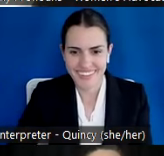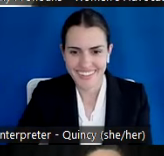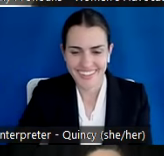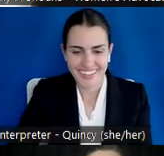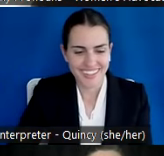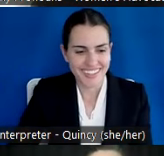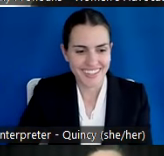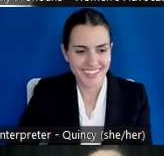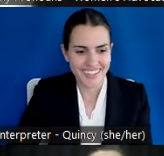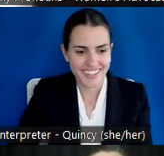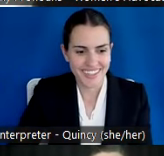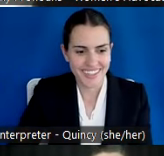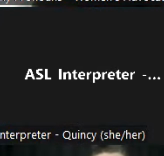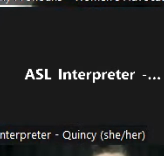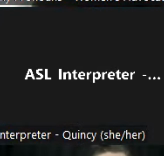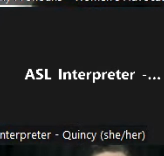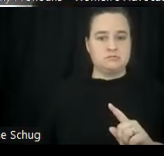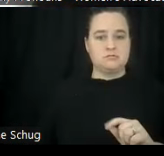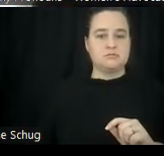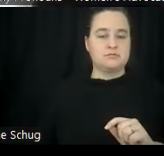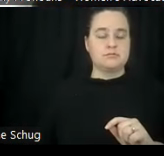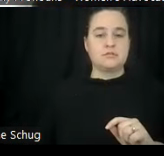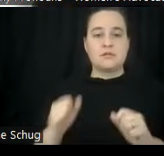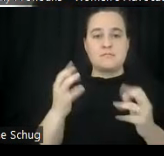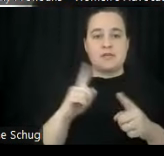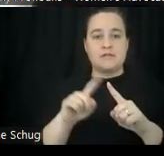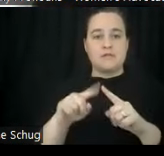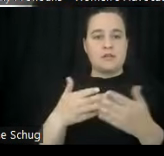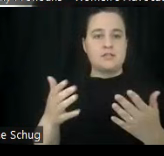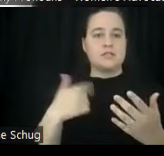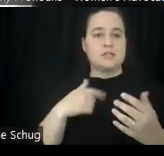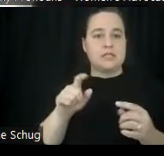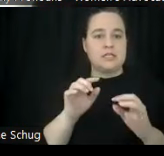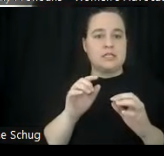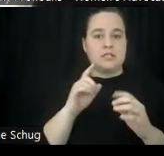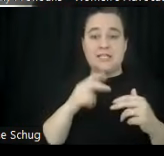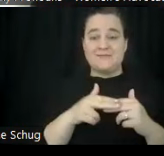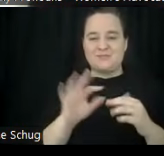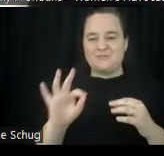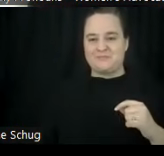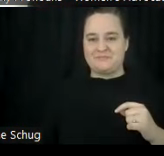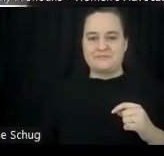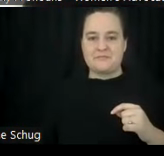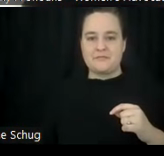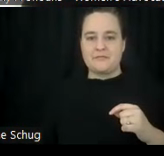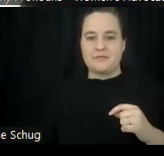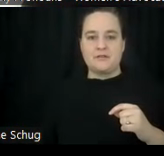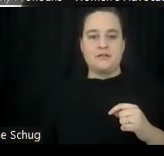Okay. So yeah, so there's a lot of different things on that individual slide. Let me know if there's any specific questions on here.